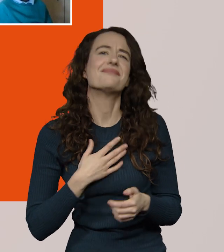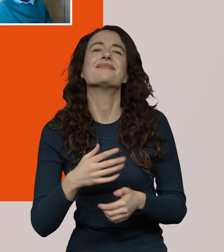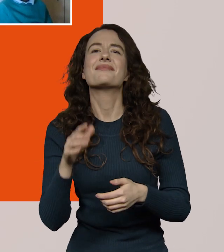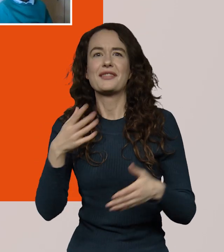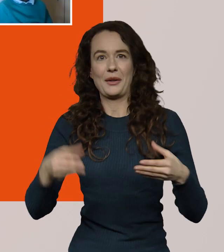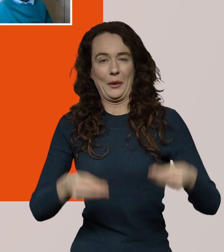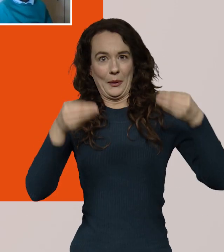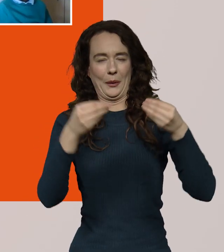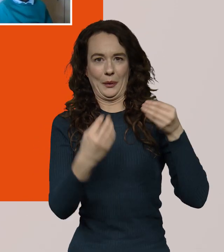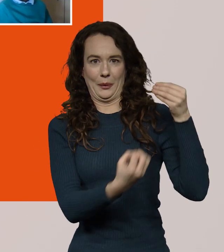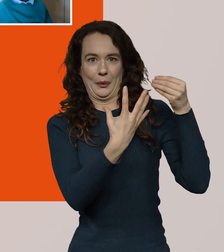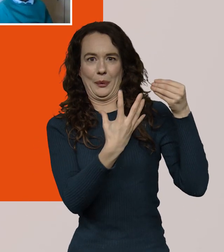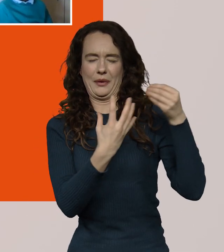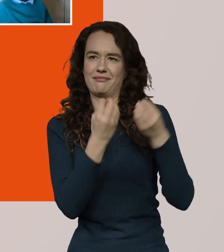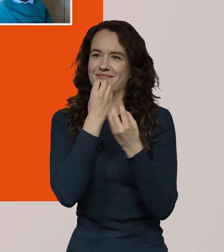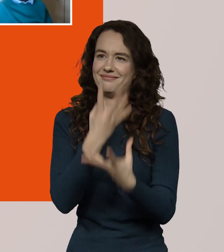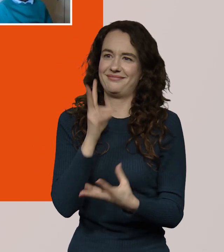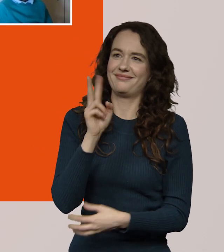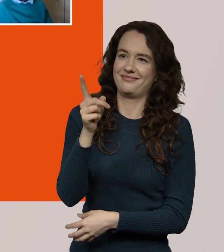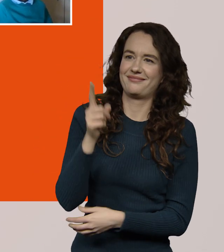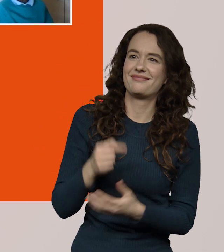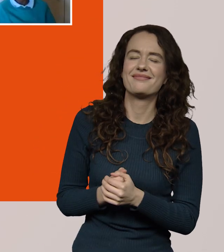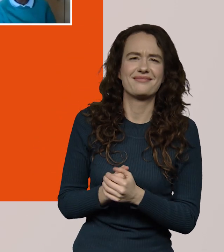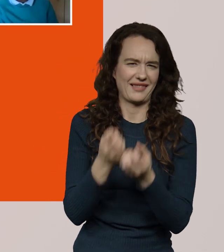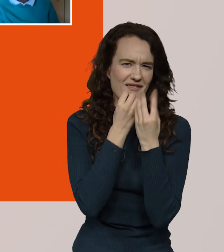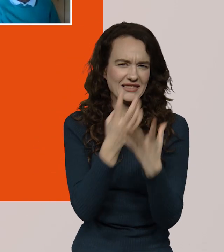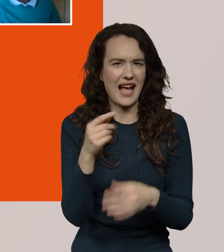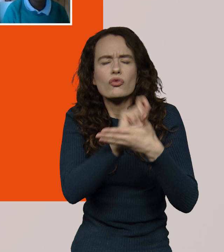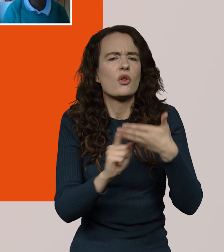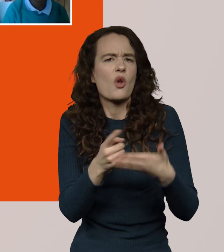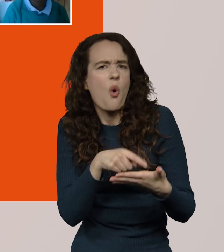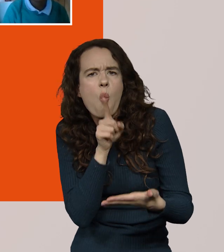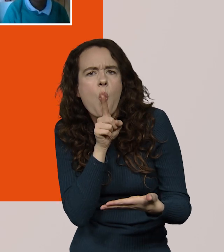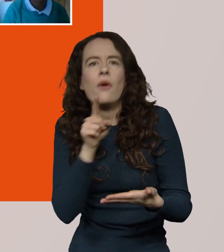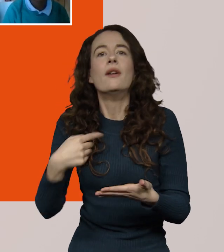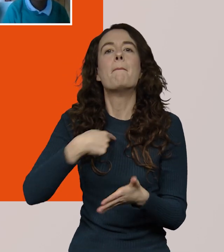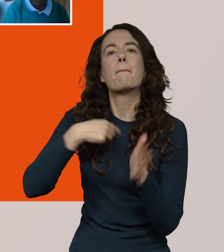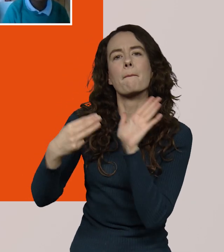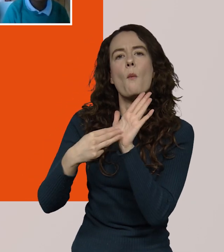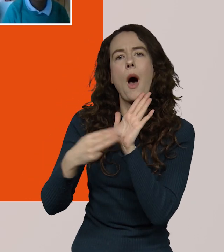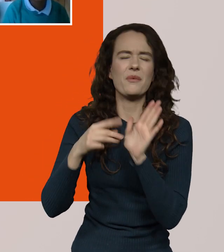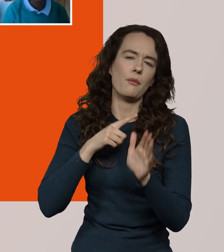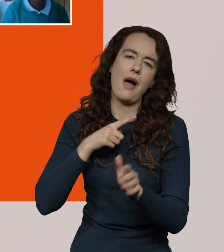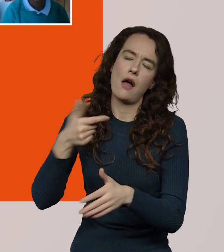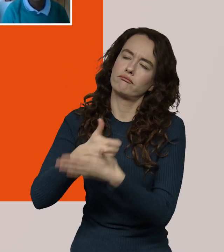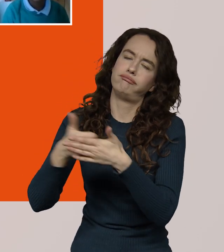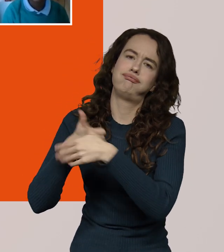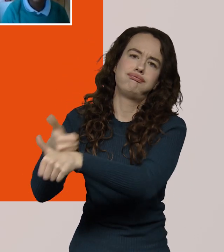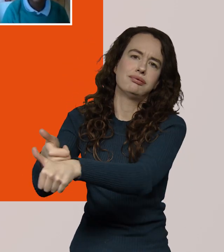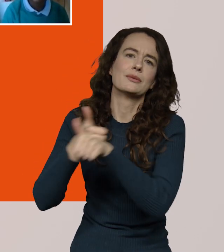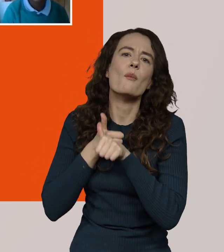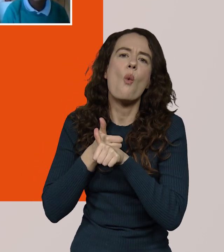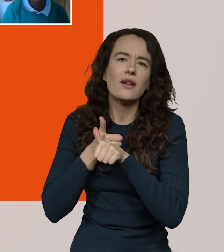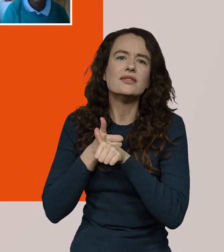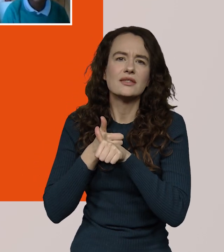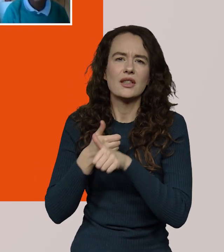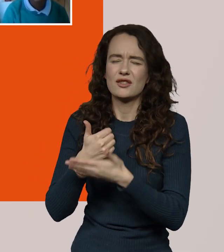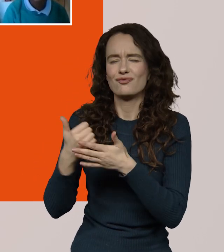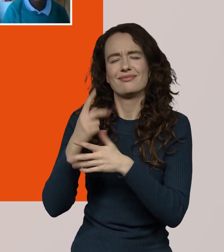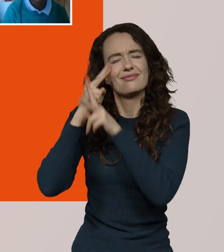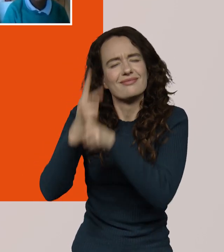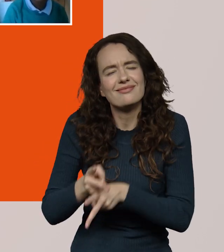Shona. Hello, my name is Olivia. Oh, it's so good to have you guys on the call. As well, you can see we've got our Place to